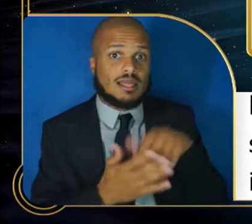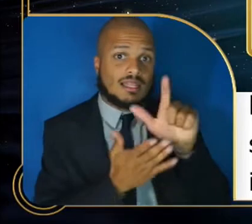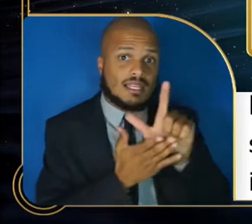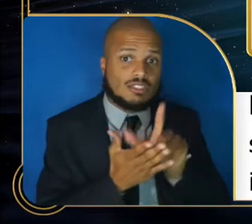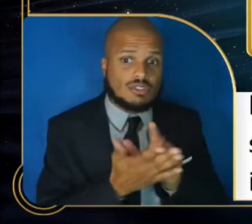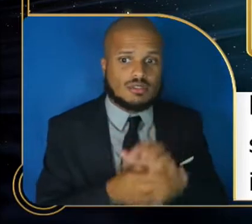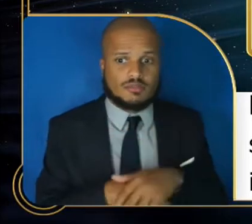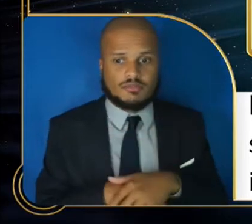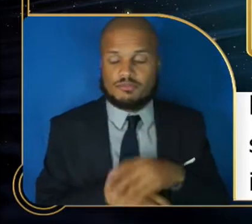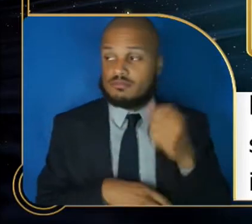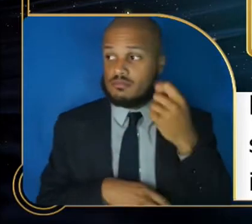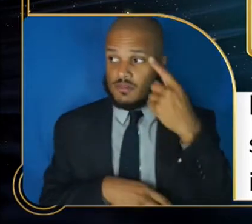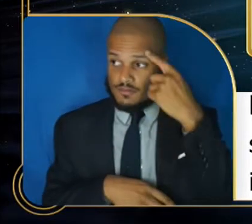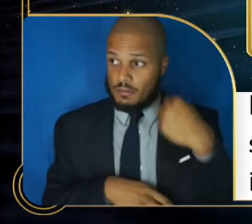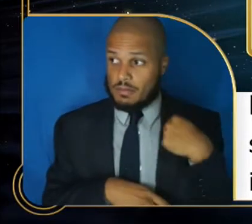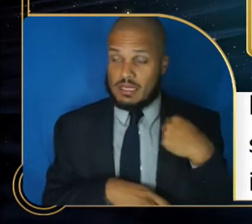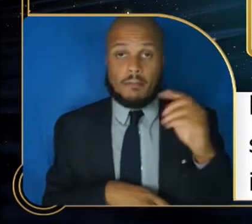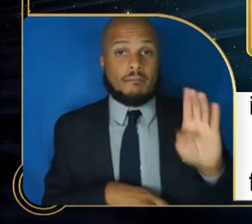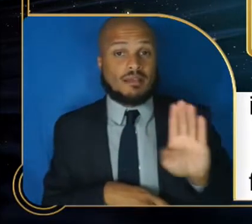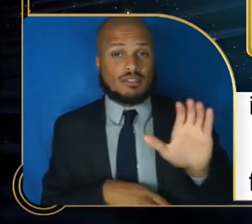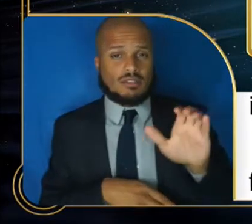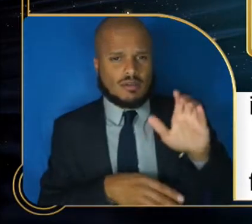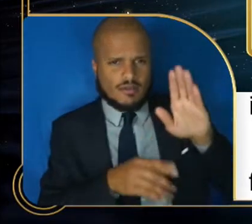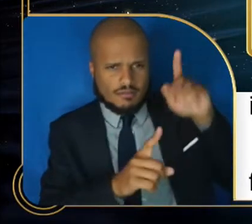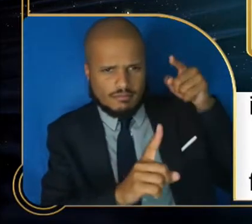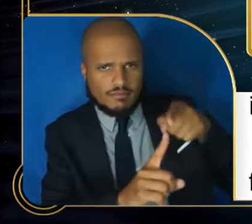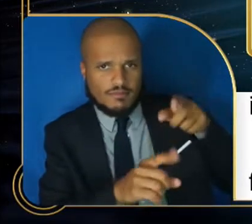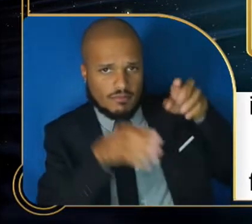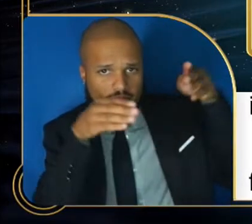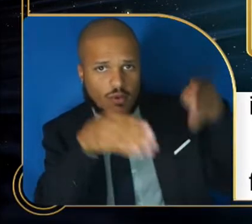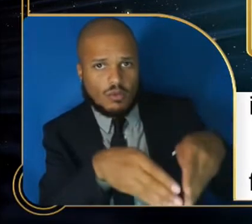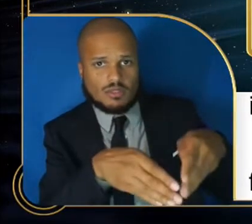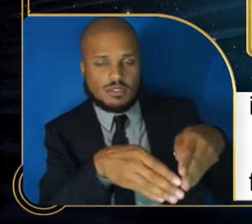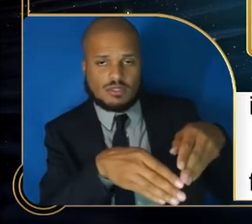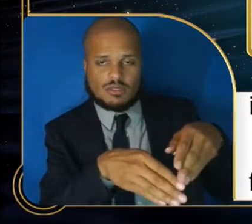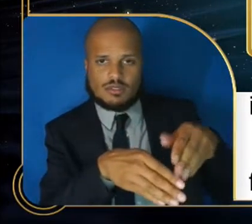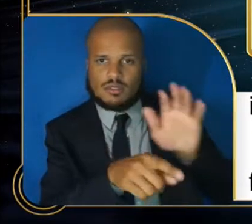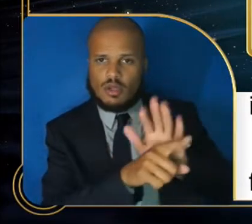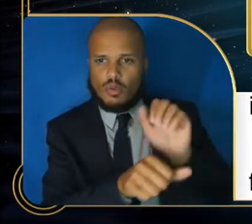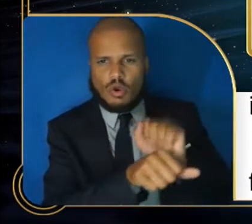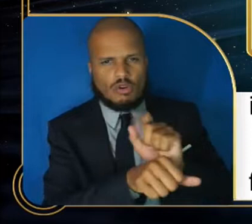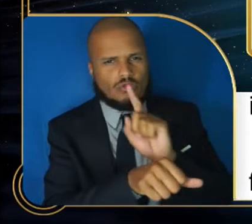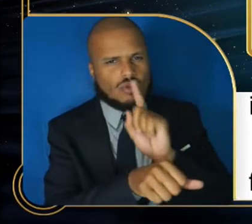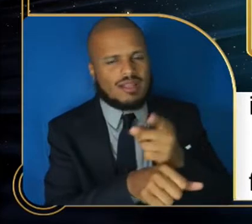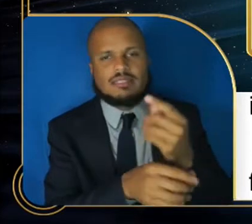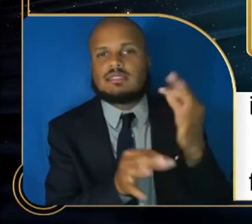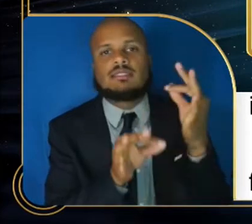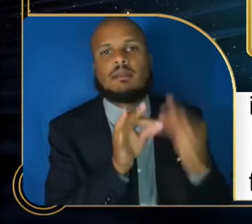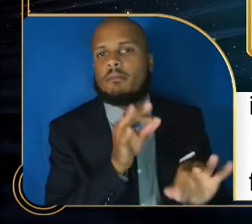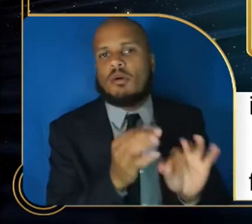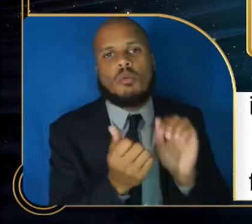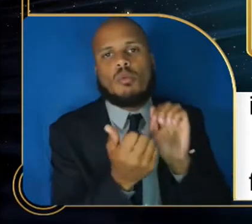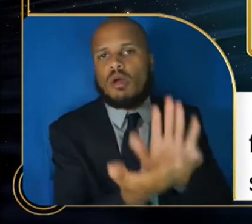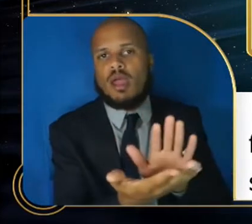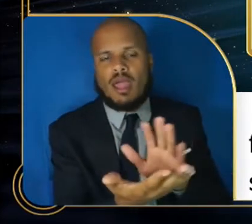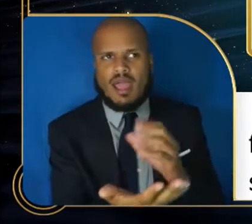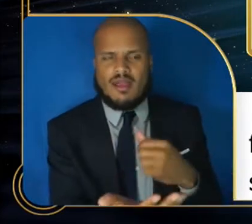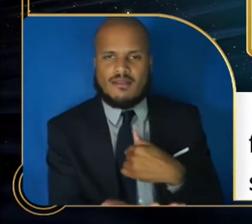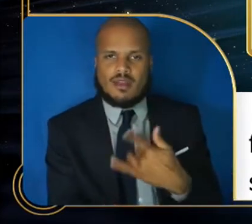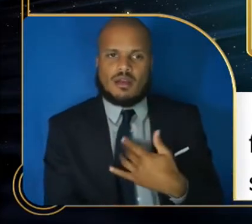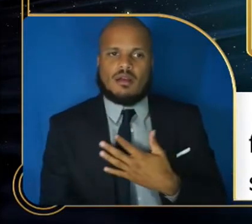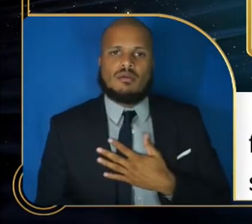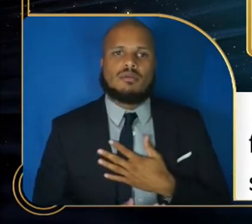for me, Bazelon's focus on this work in a really simple way actually validates